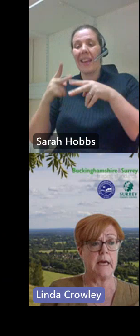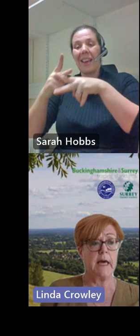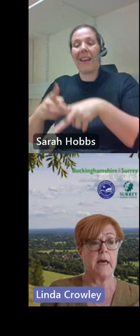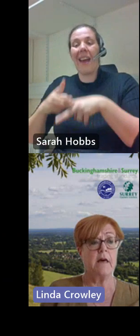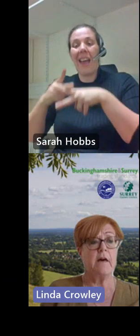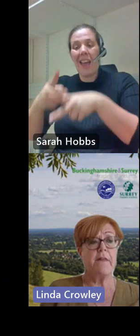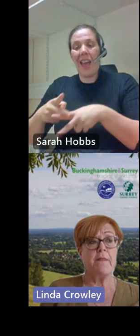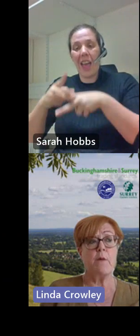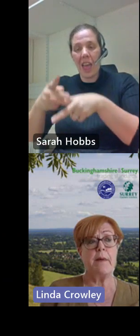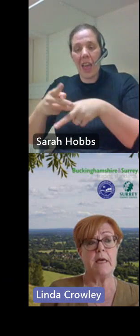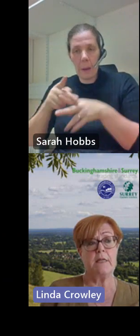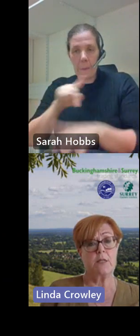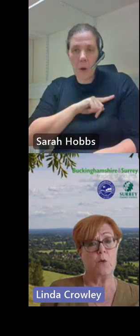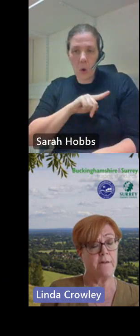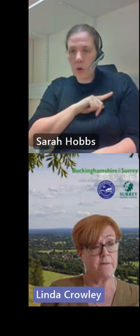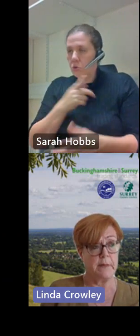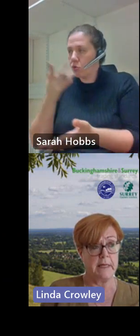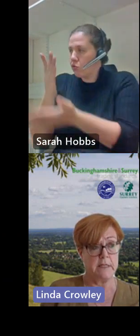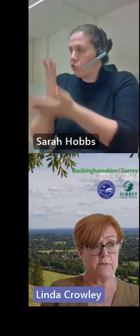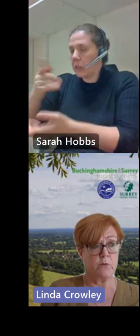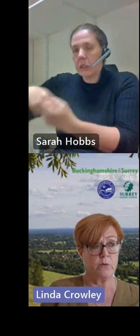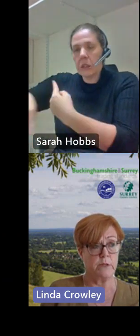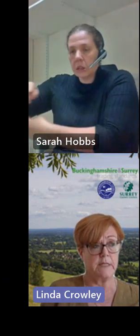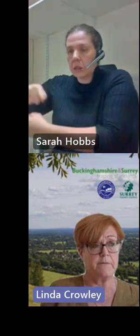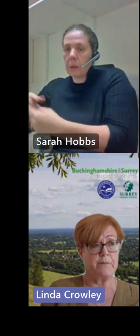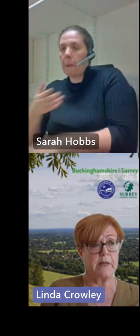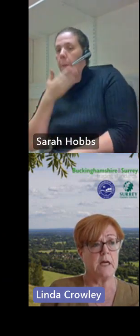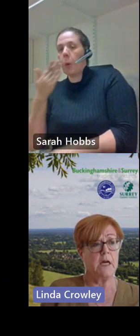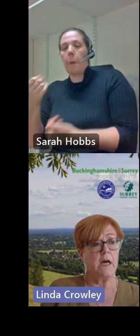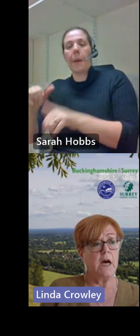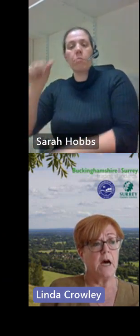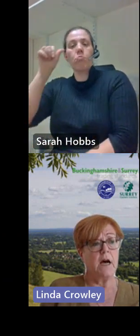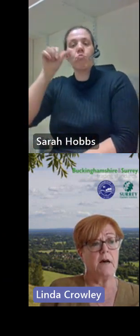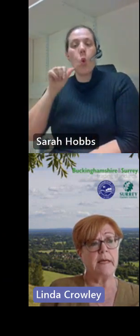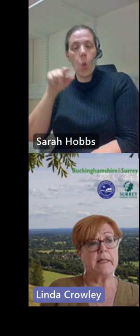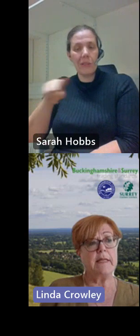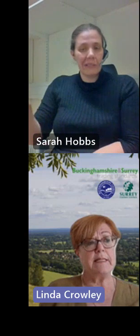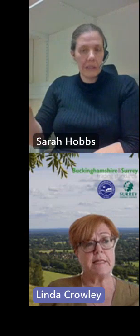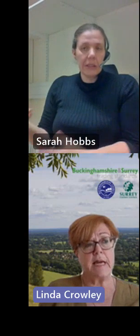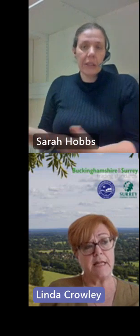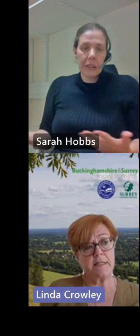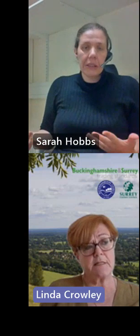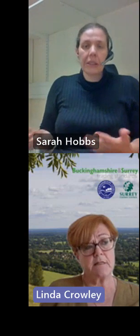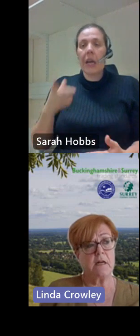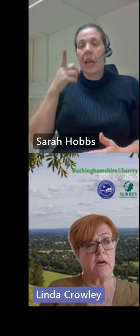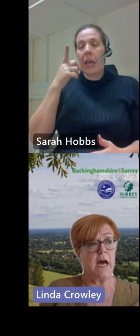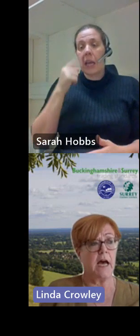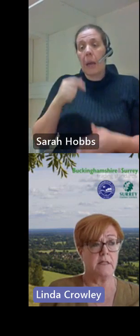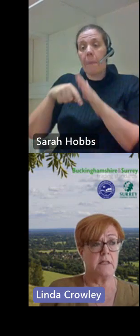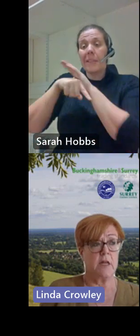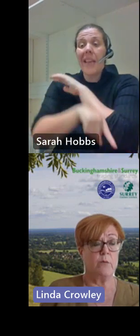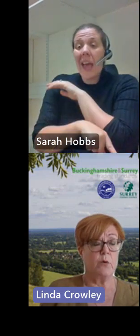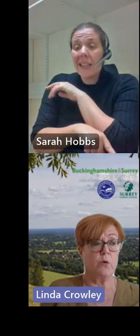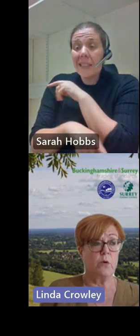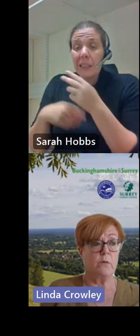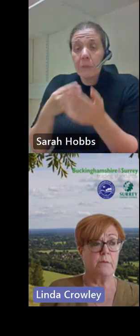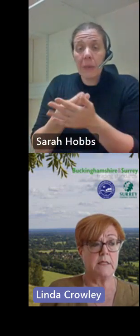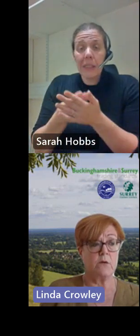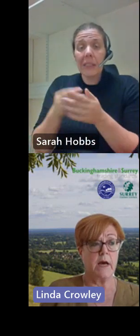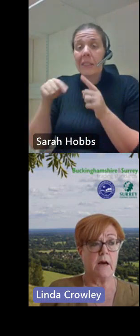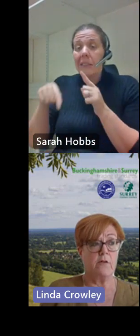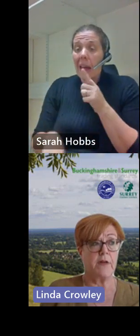end up in care than their peers who haven't been defrauded. It can lead to debts and, you know,